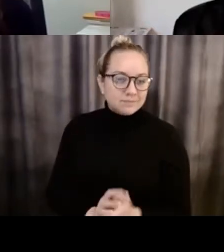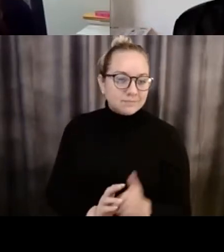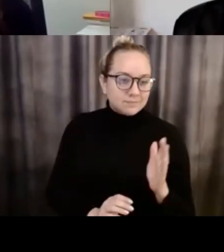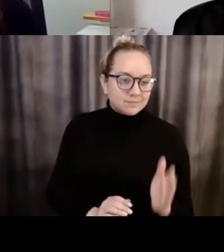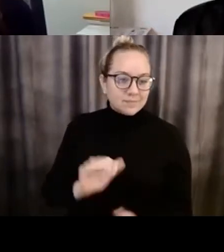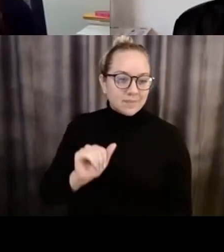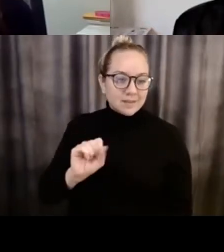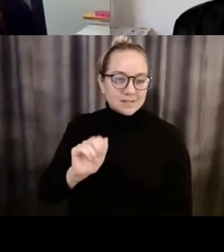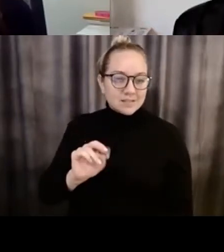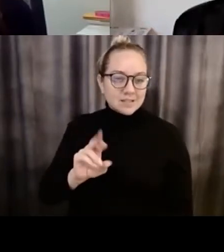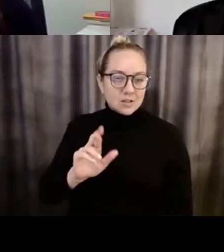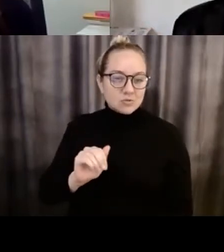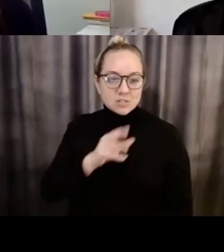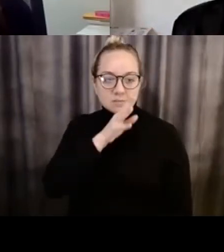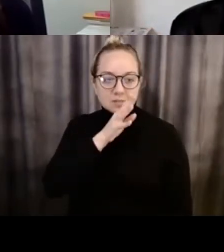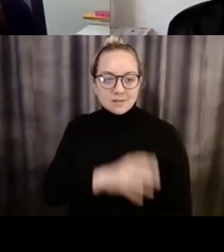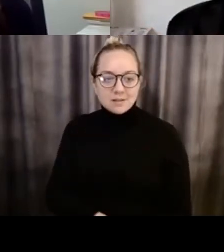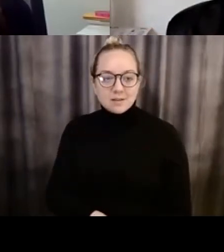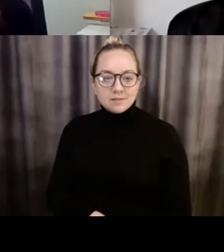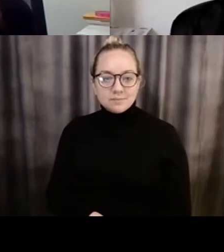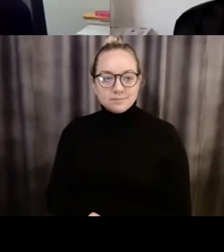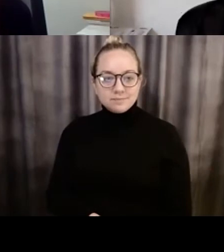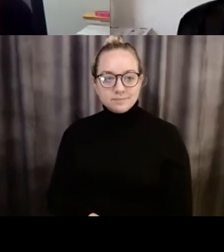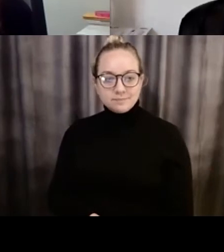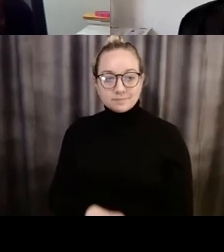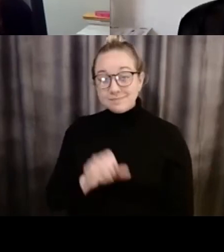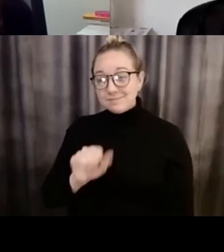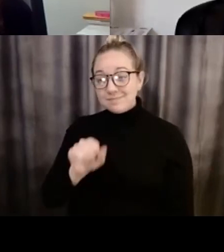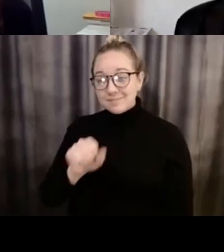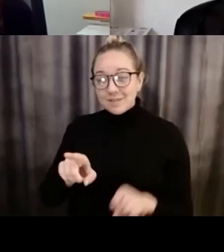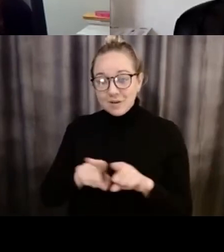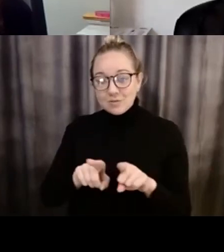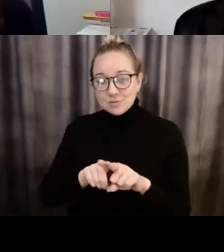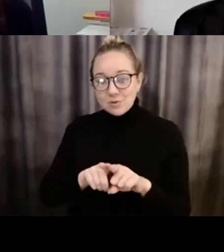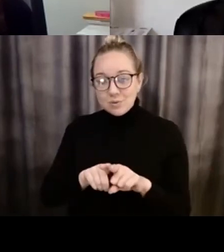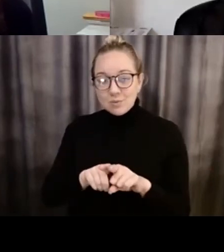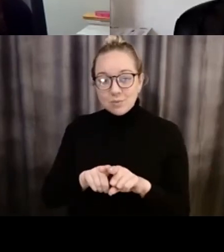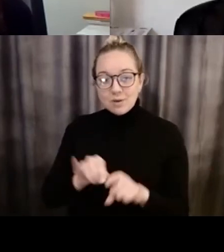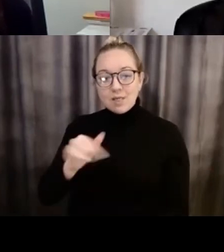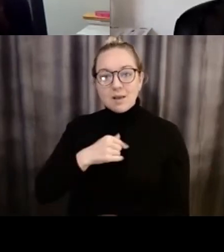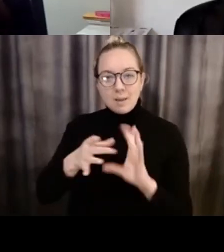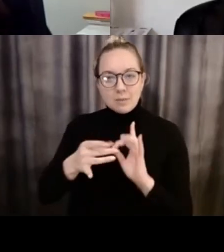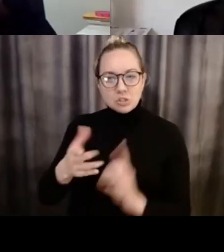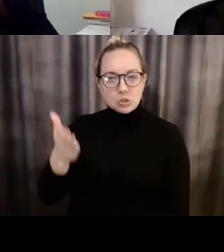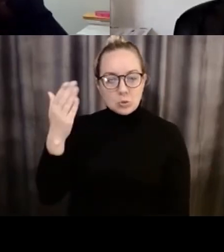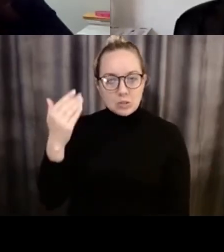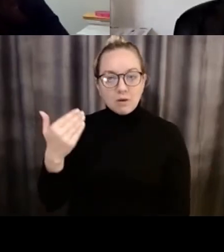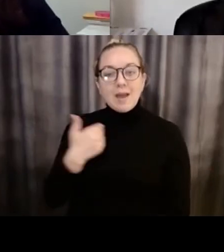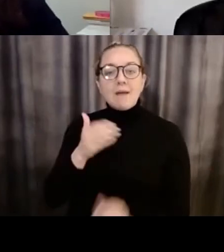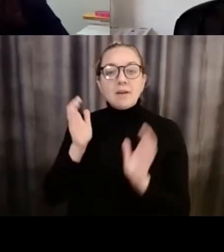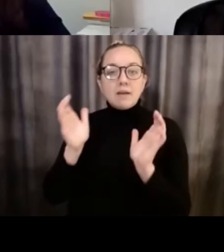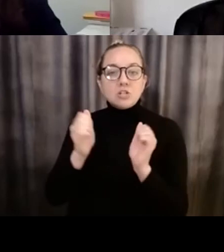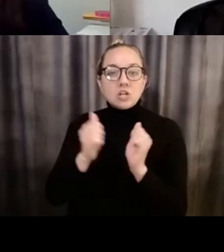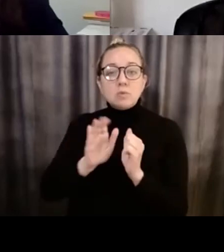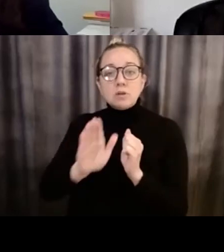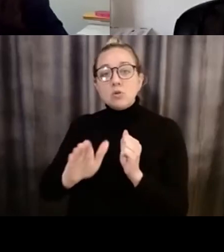Absolutely. I would say with that is also what we were talking about earlier, is having, you know, conversations with your supervisor,